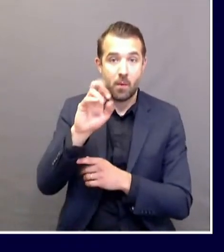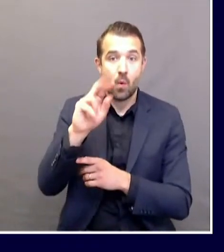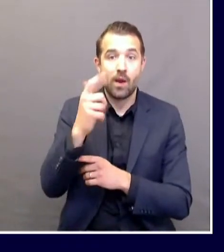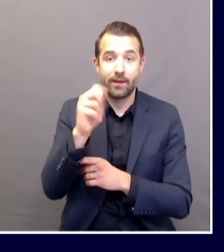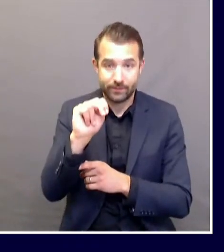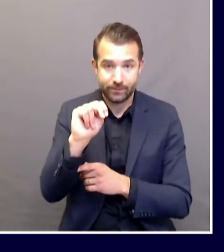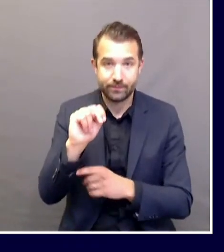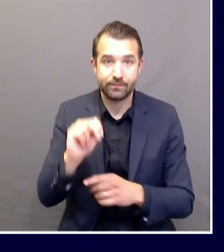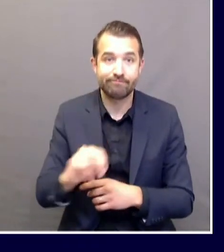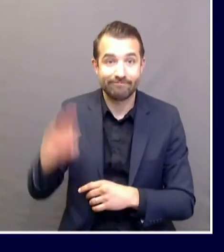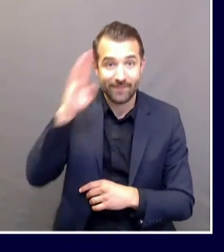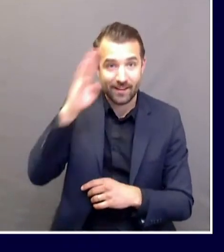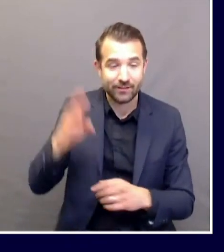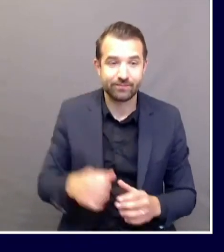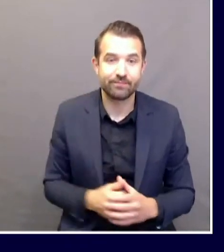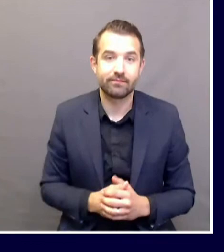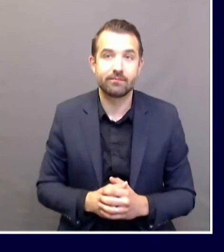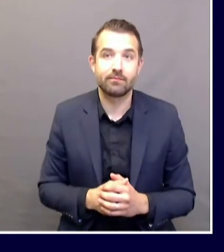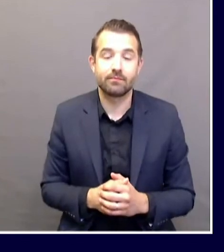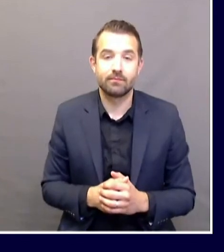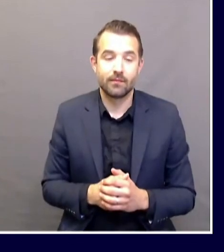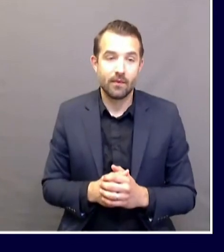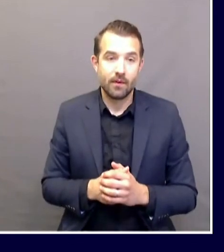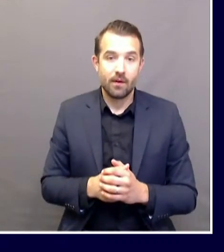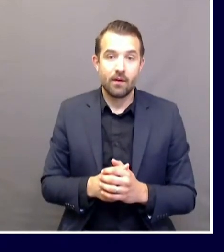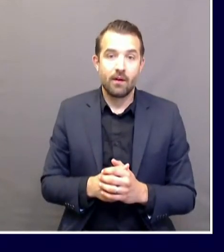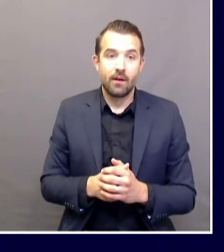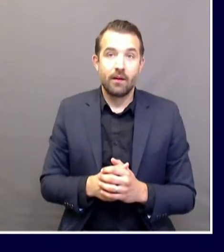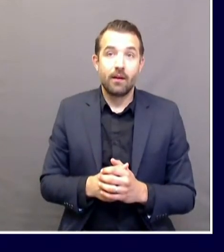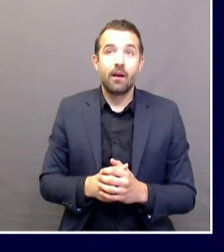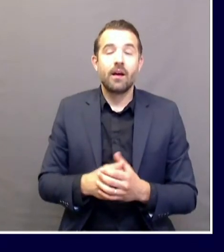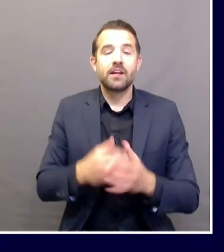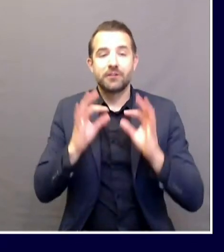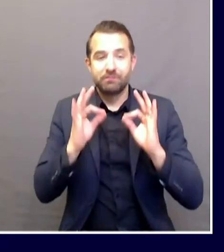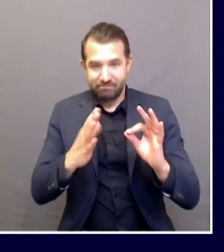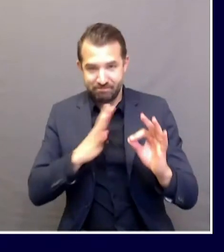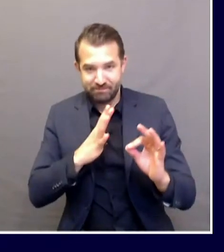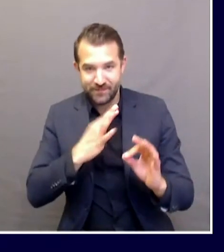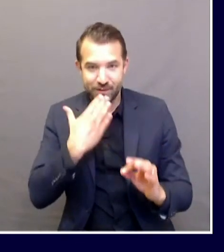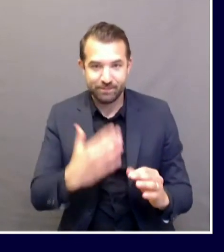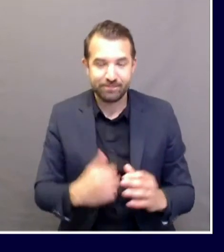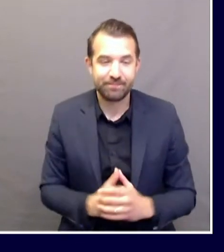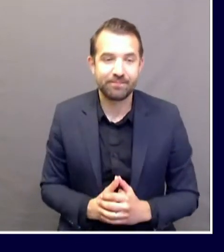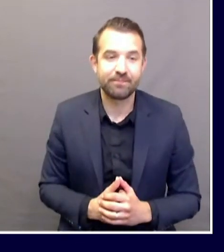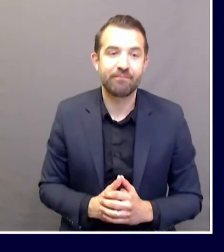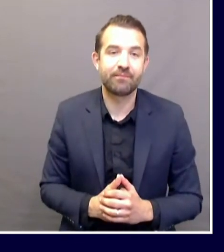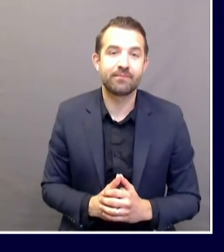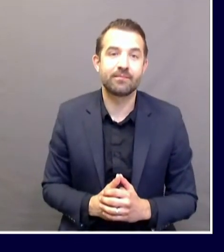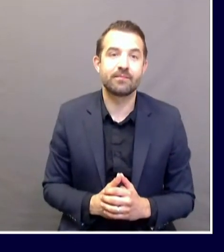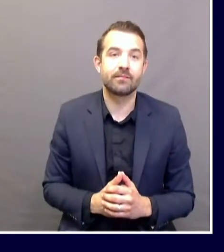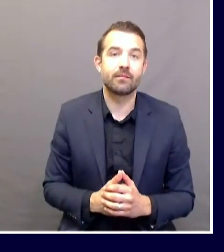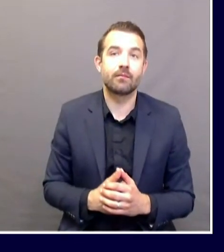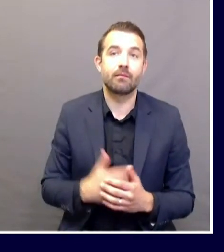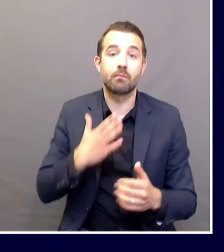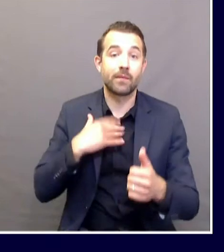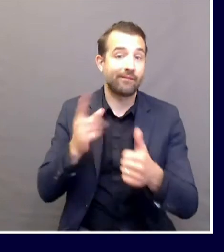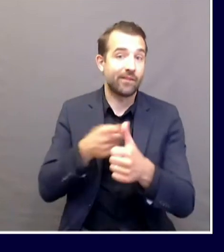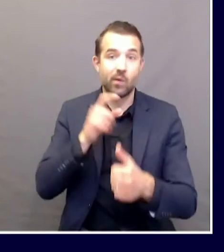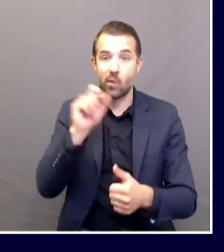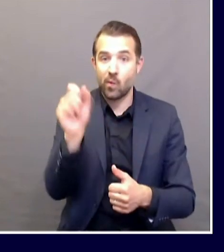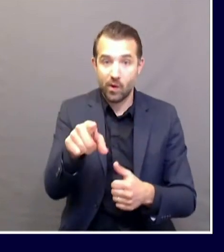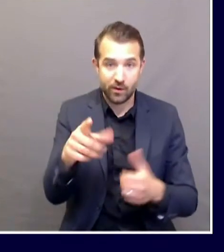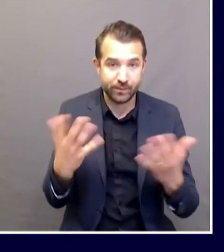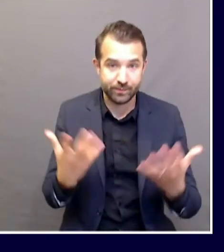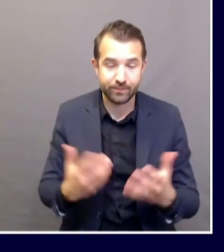Hi, Dr. Shah. How are you today? I'm doing well. Thank you, Morgan. So my first question is about